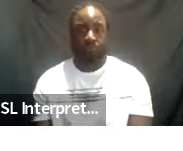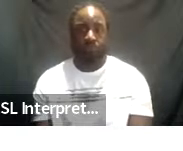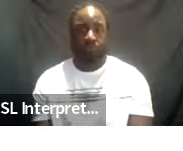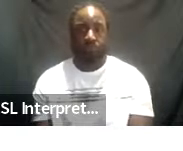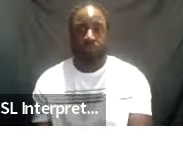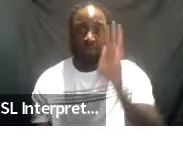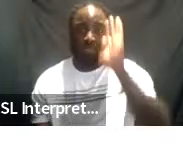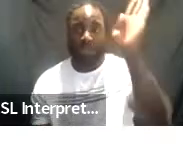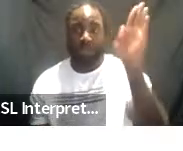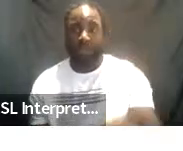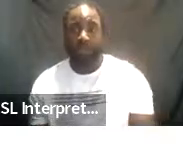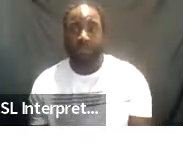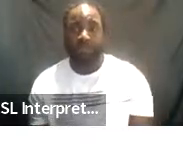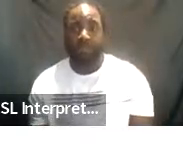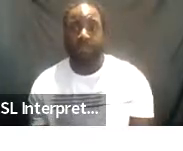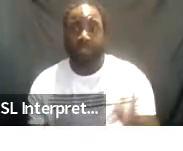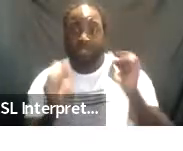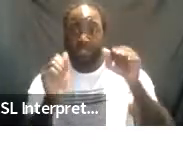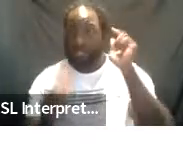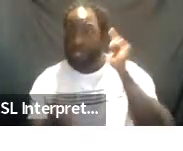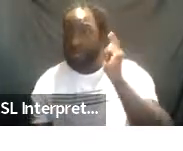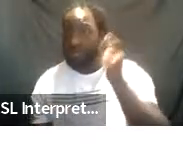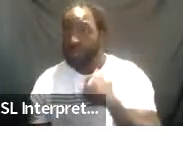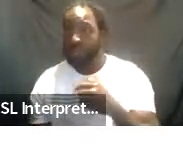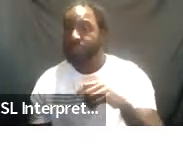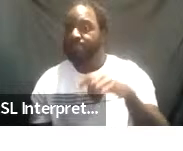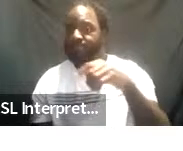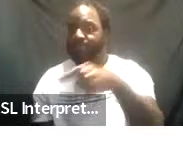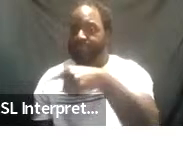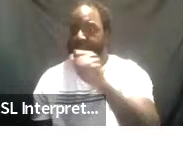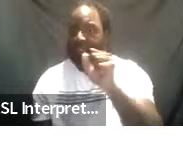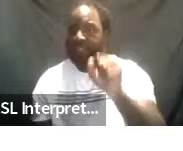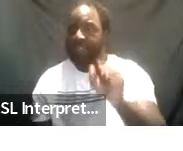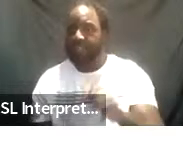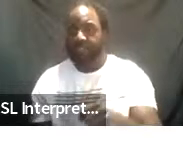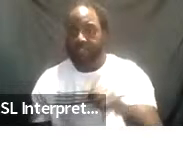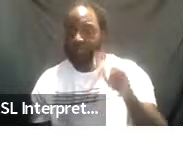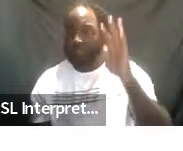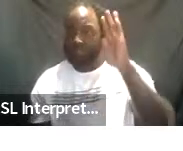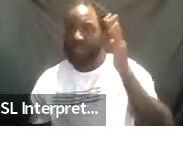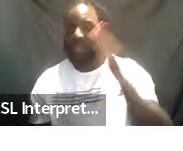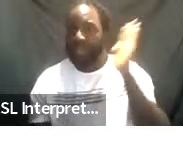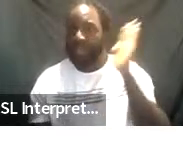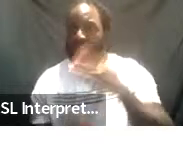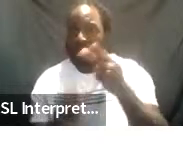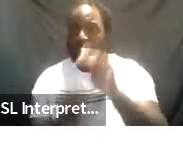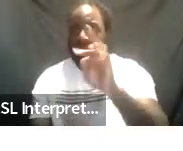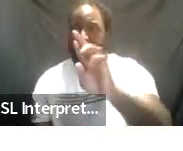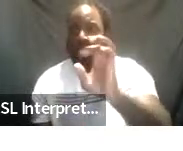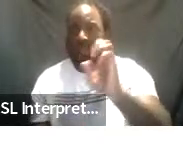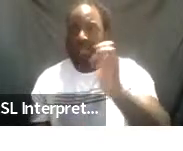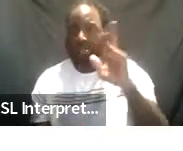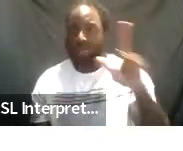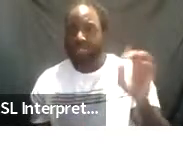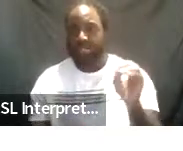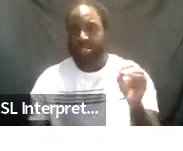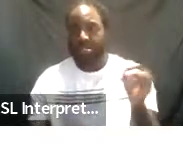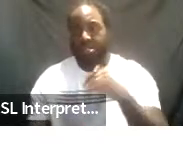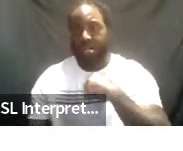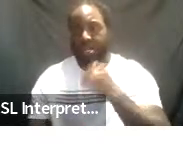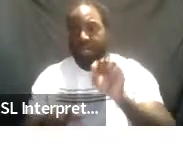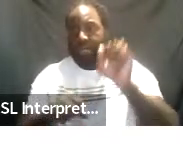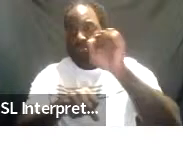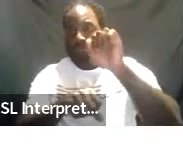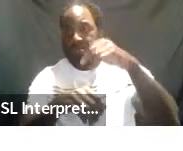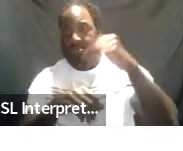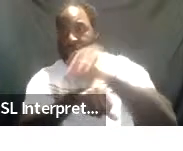Hi, can you hear me? Hi, Rachel. Yes. Hi, thanks so much. My name is Rachel Scull. I'm associate at Cozen O'Connor, land use